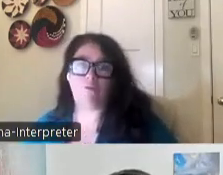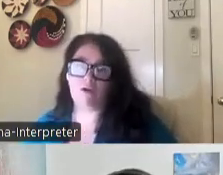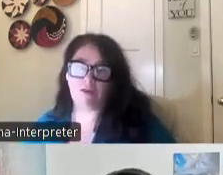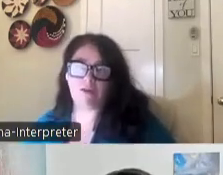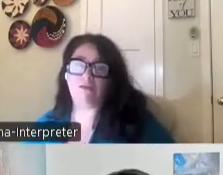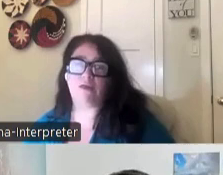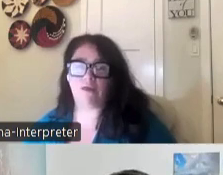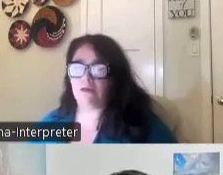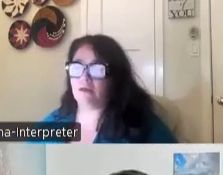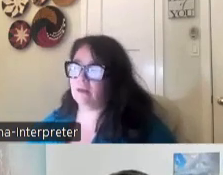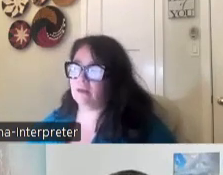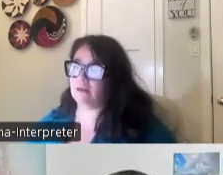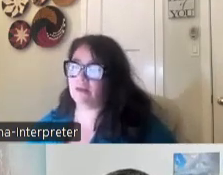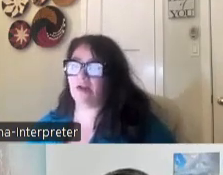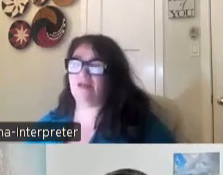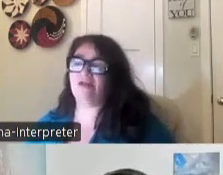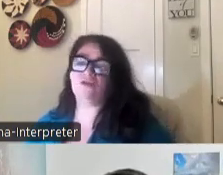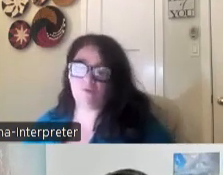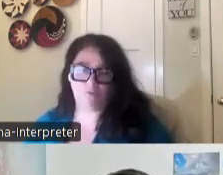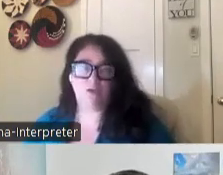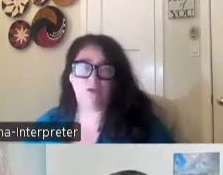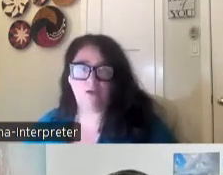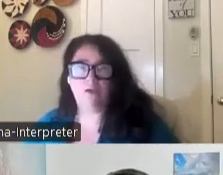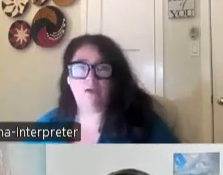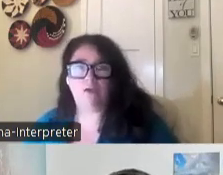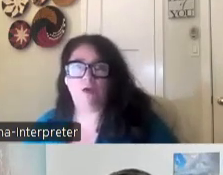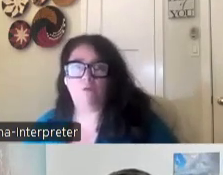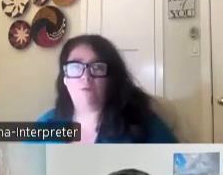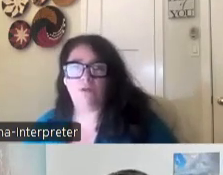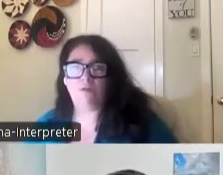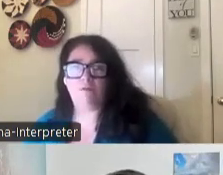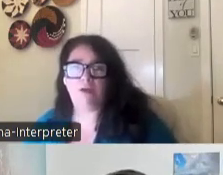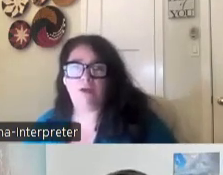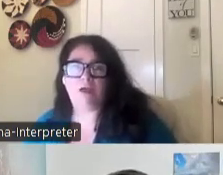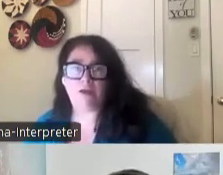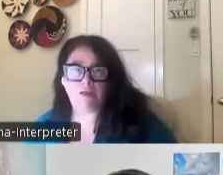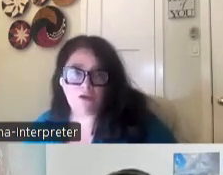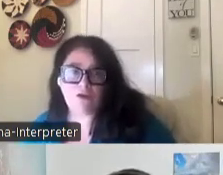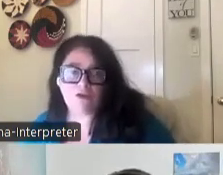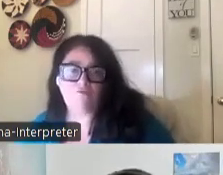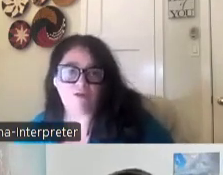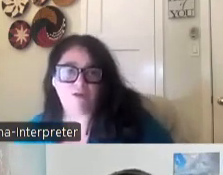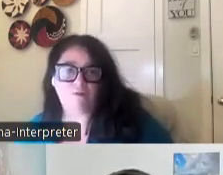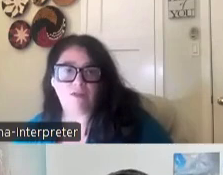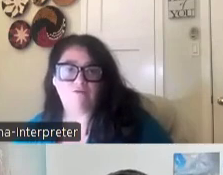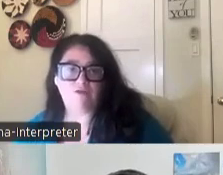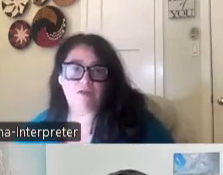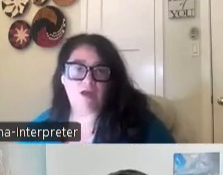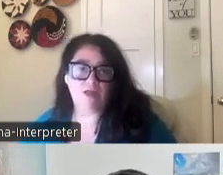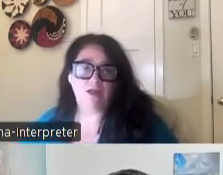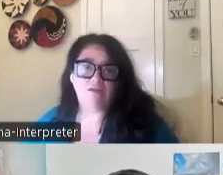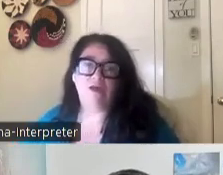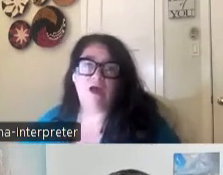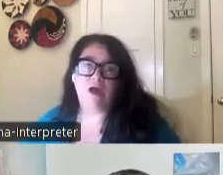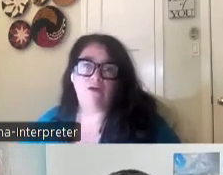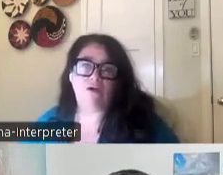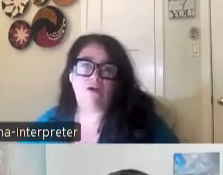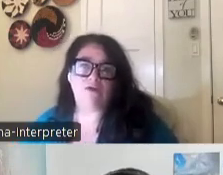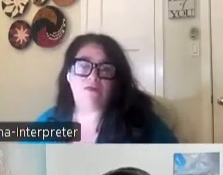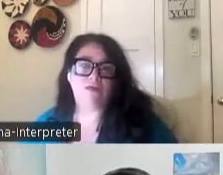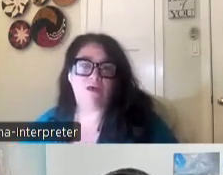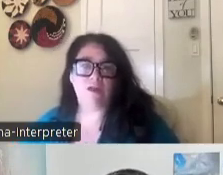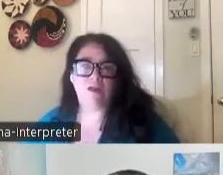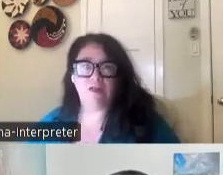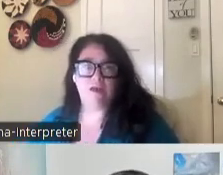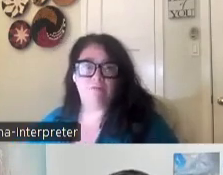and we see this primarily in regions that are strongly affected by that coastal marine layer, that layer of fog and